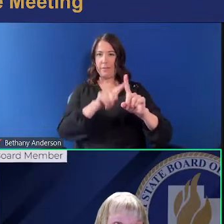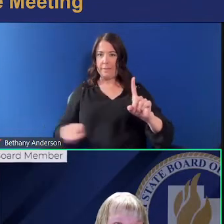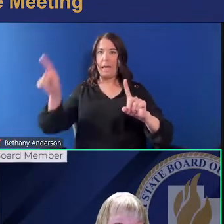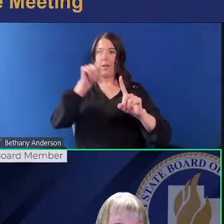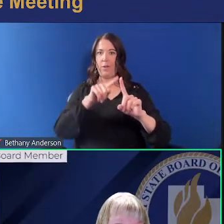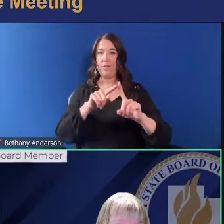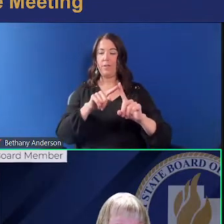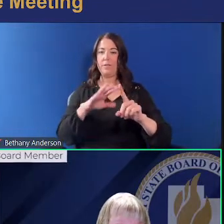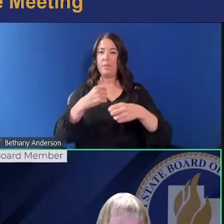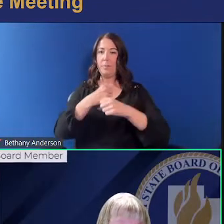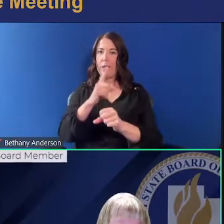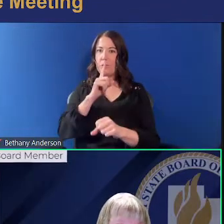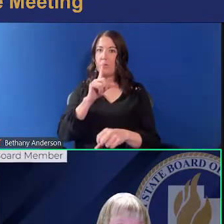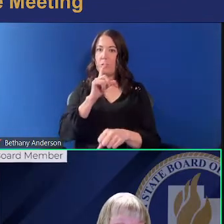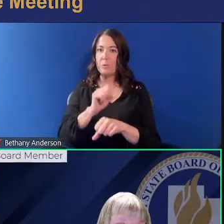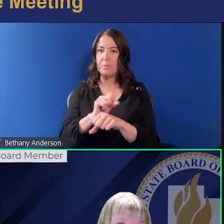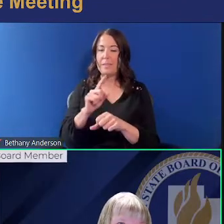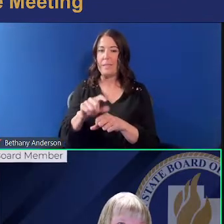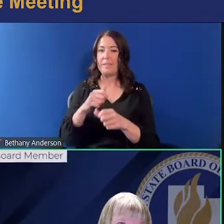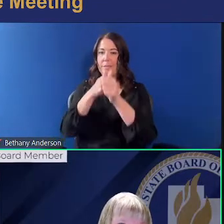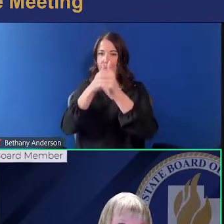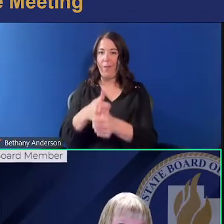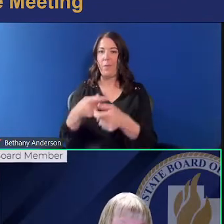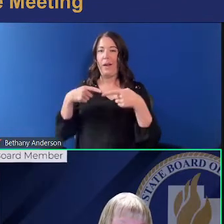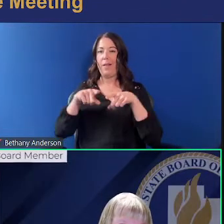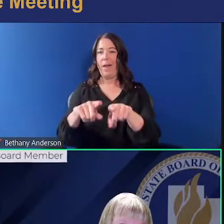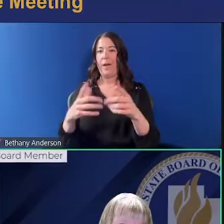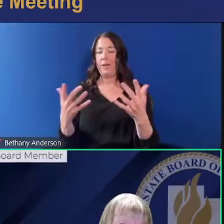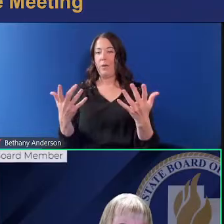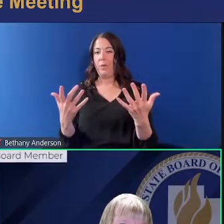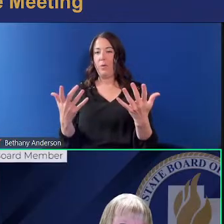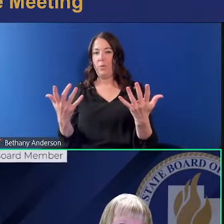actually doing what you wanted it to do, that it's achieving that